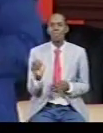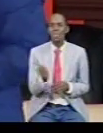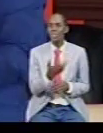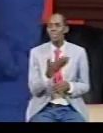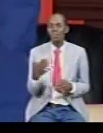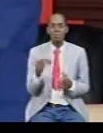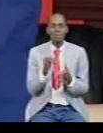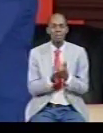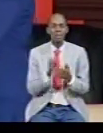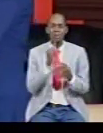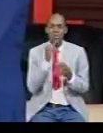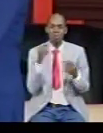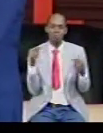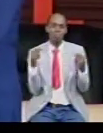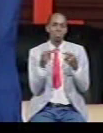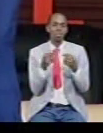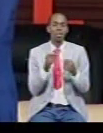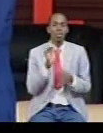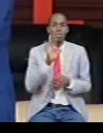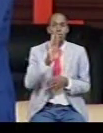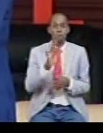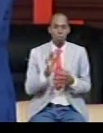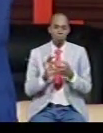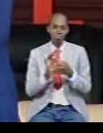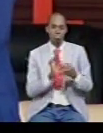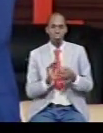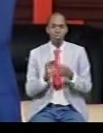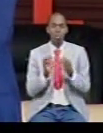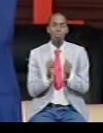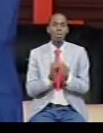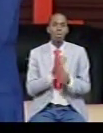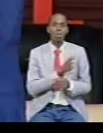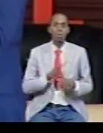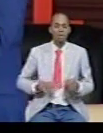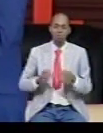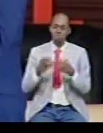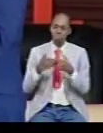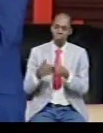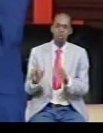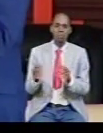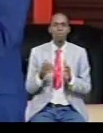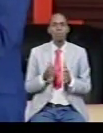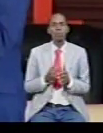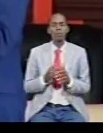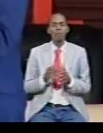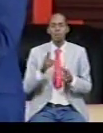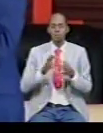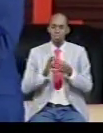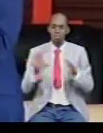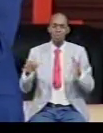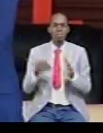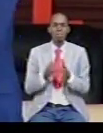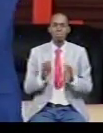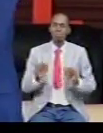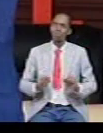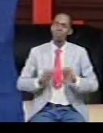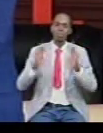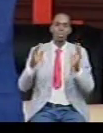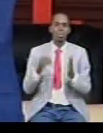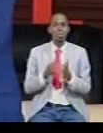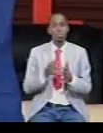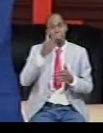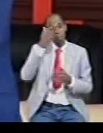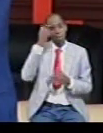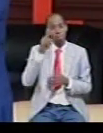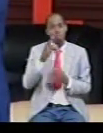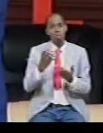that contradicts your relationship with Christ, you lose them, you give them up, because you want to